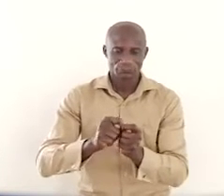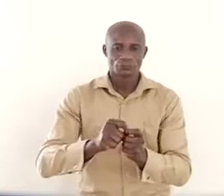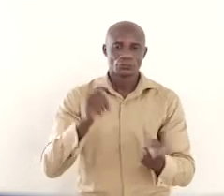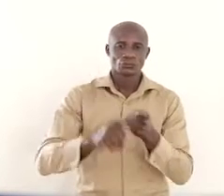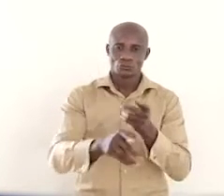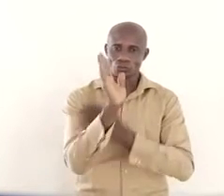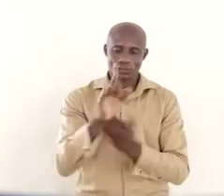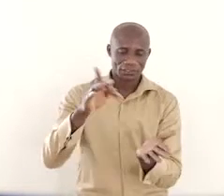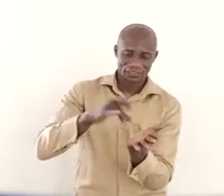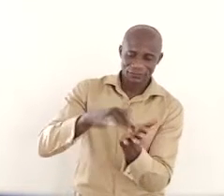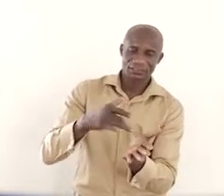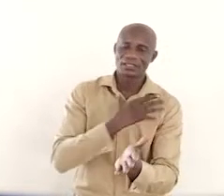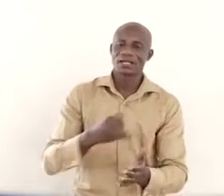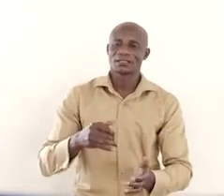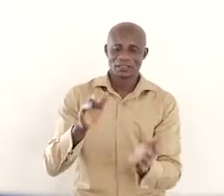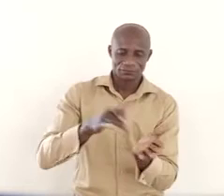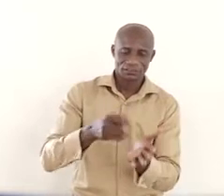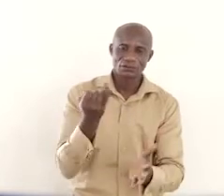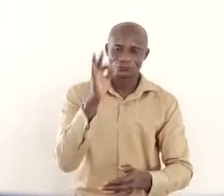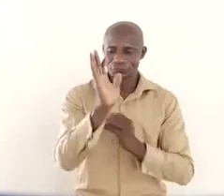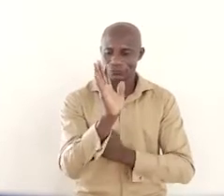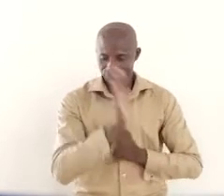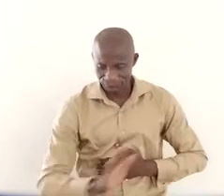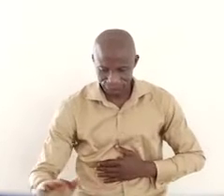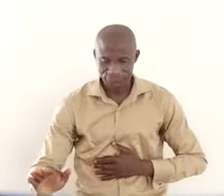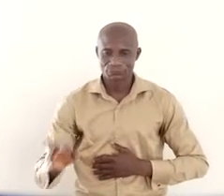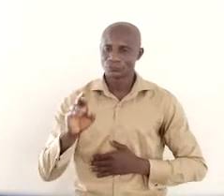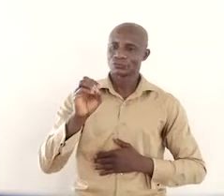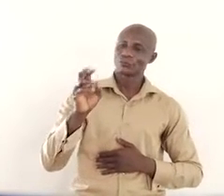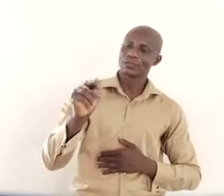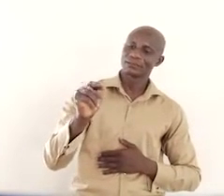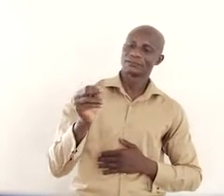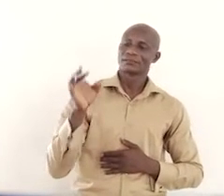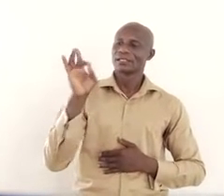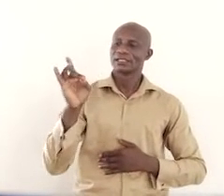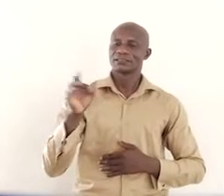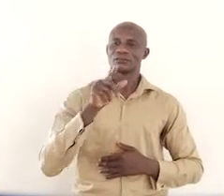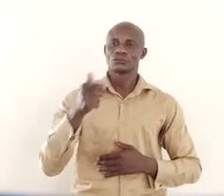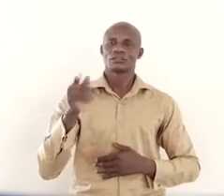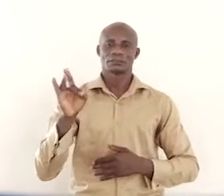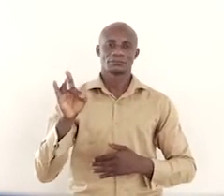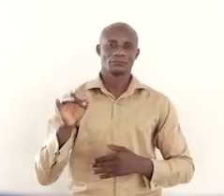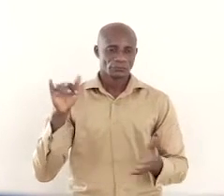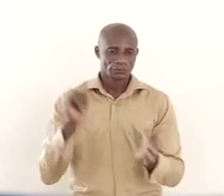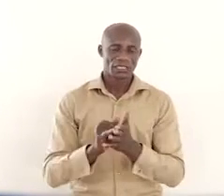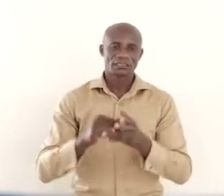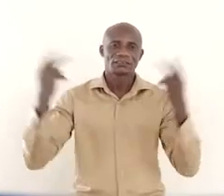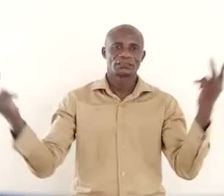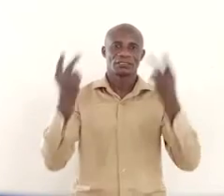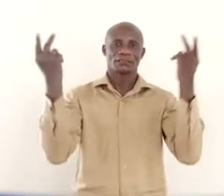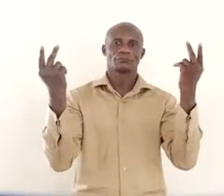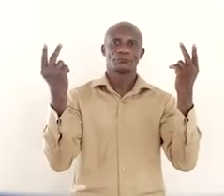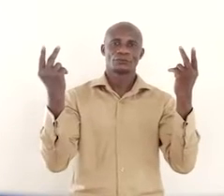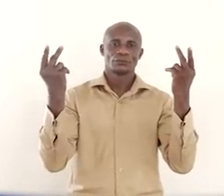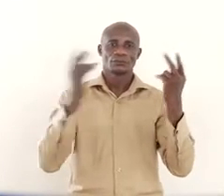to God's advantage and the advantage of God's children, Romans 8, 28. Next, that the